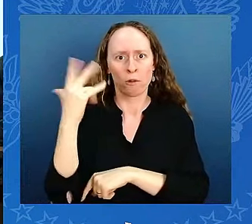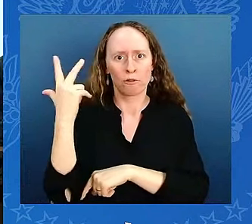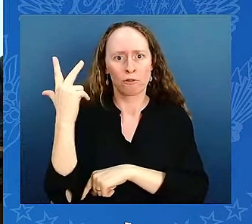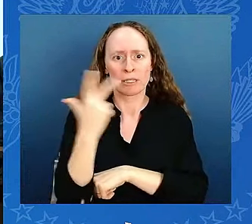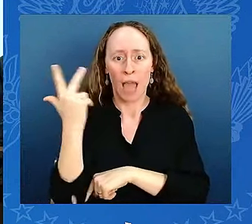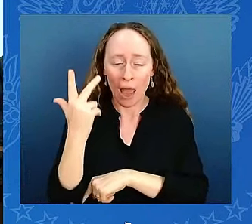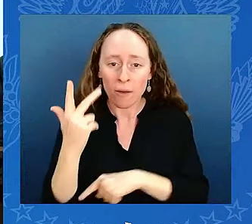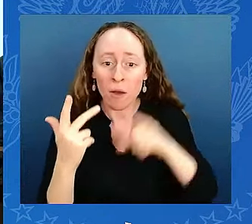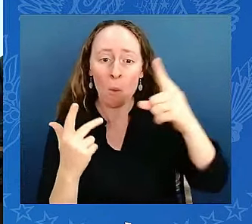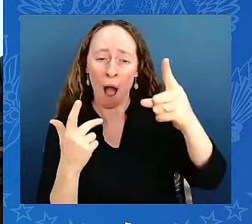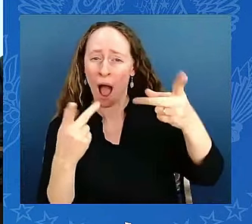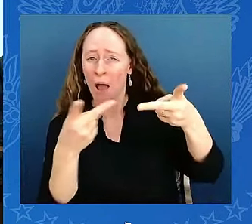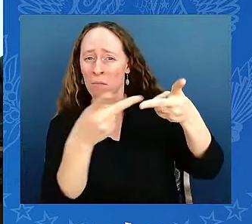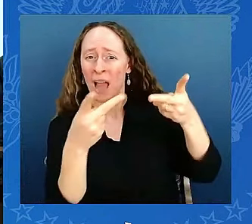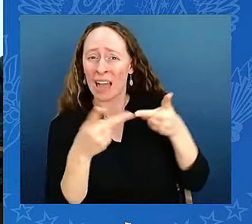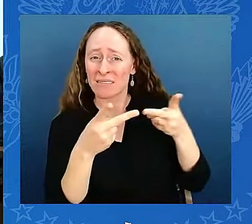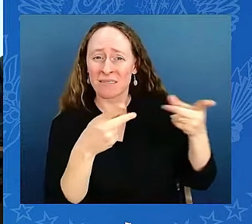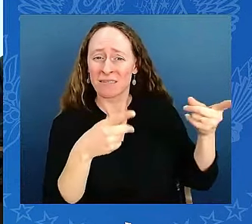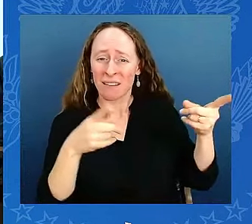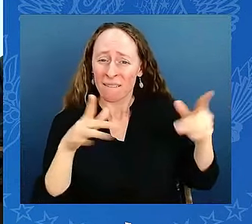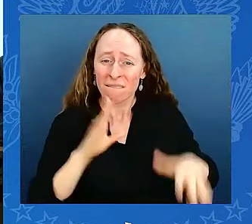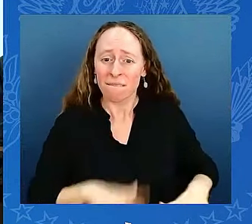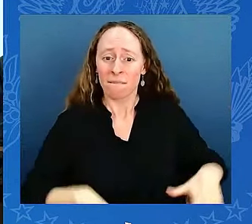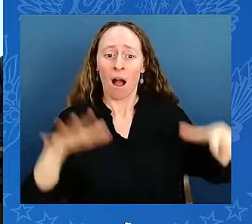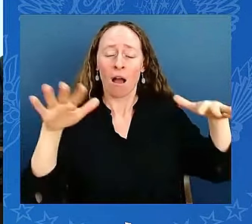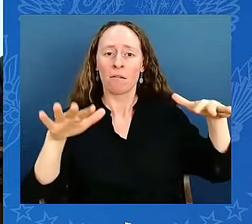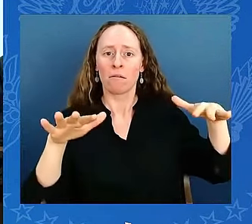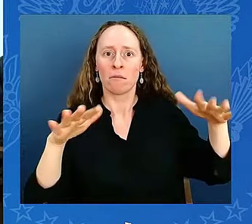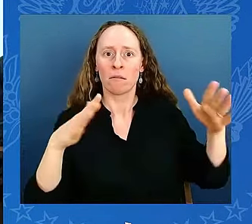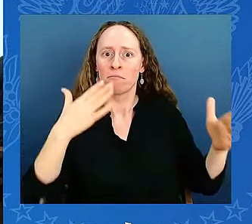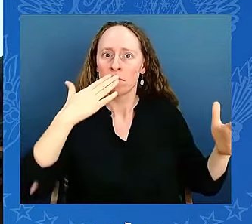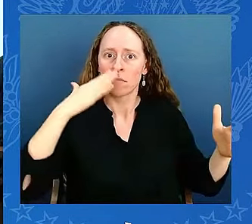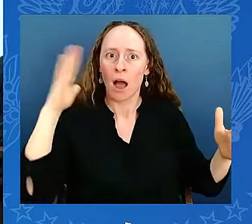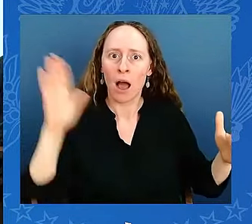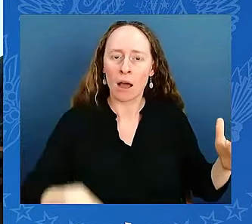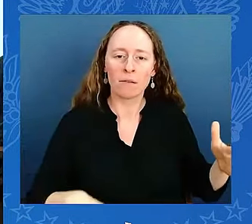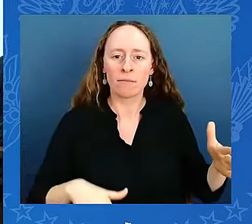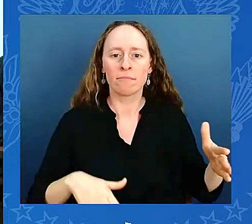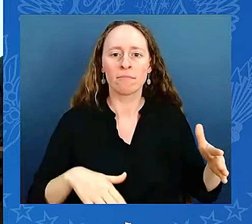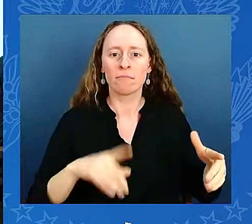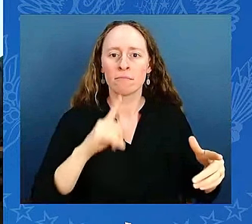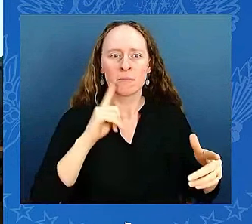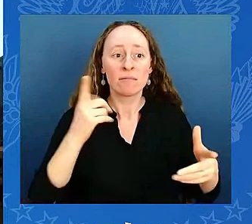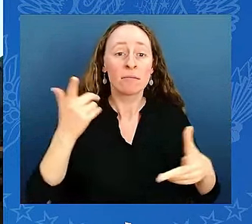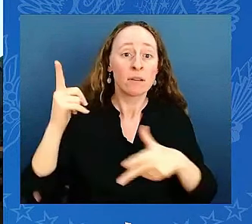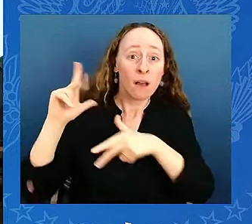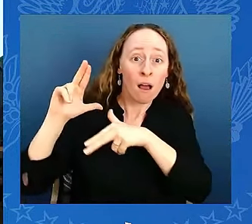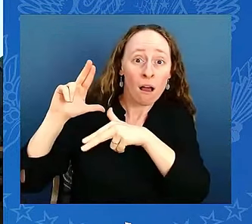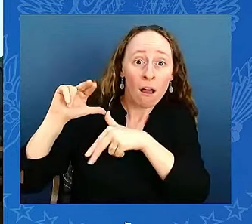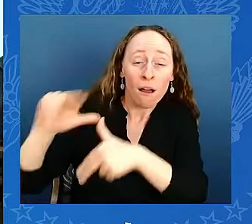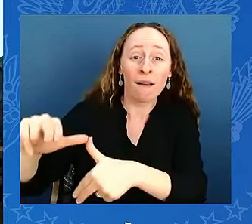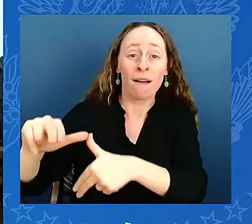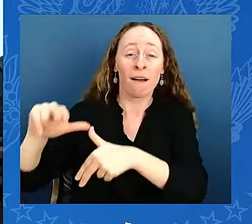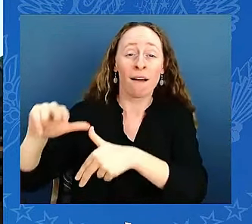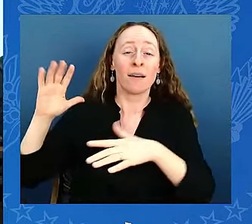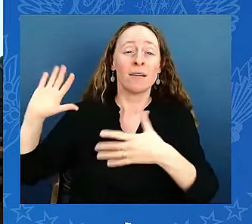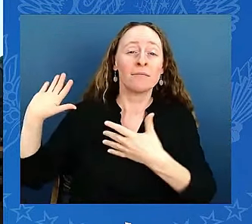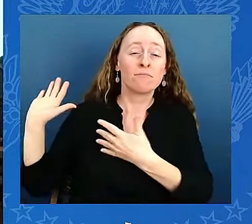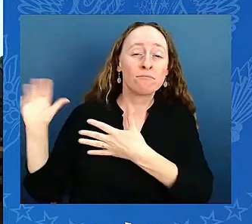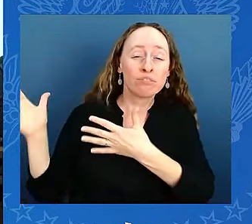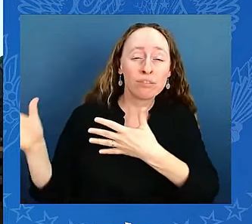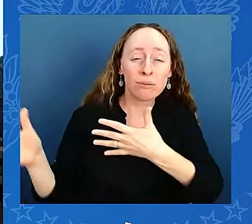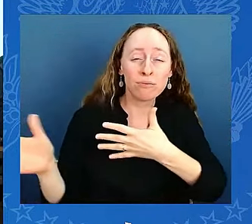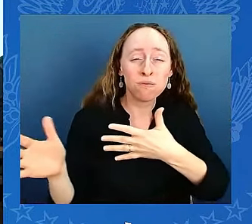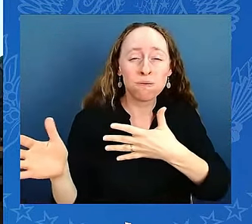we experienced the full suite of impacts of a hurricane, to include tropical and hurricane force winds across our mountains, with